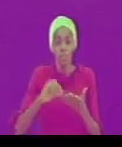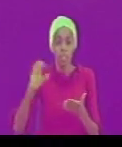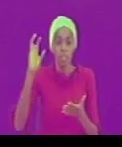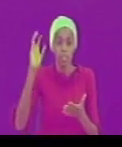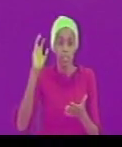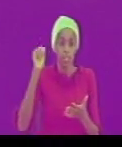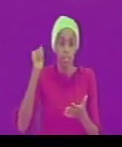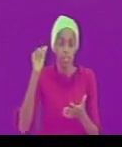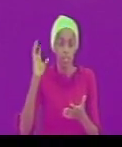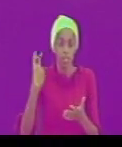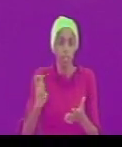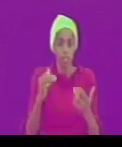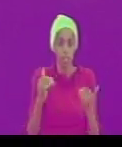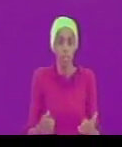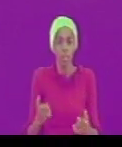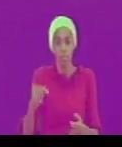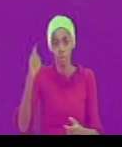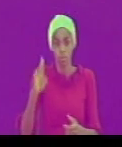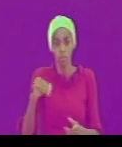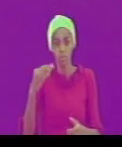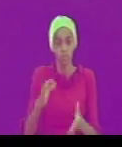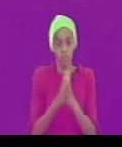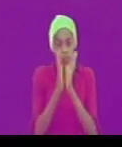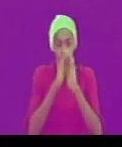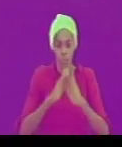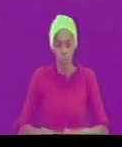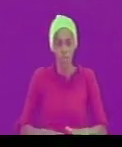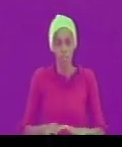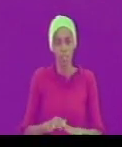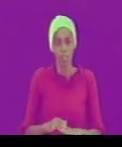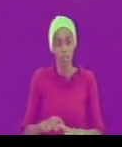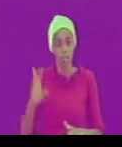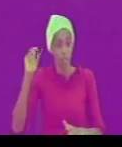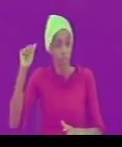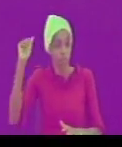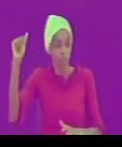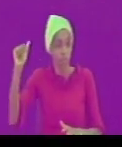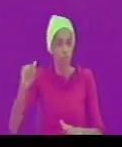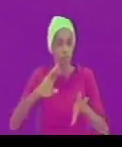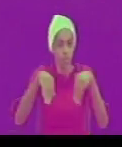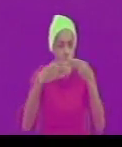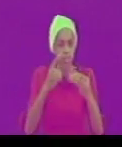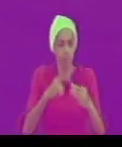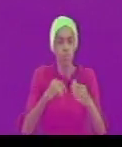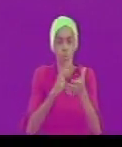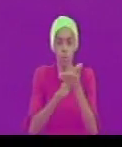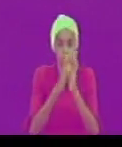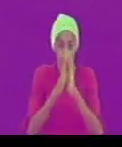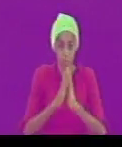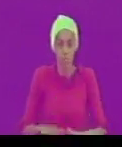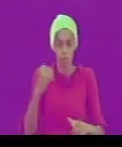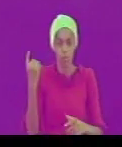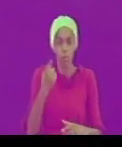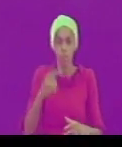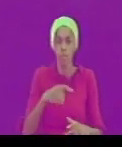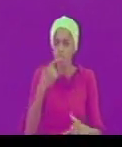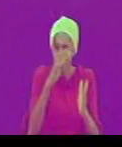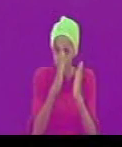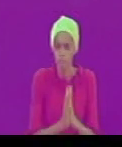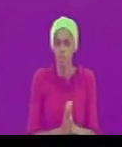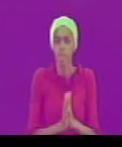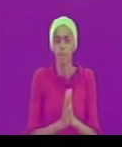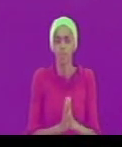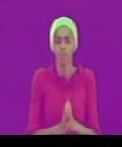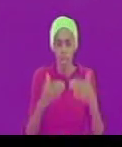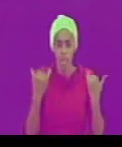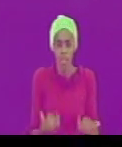I want you to say amen. Amen. Now, this is now. This is the time. It's now. Now, the Lord of peace himself